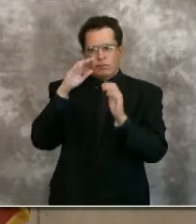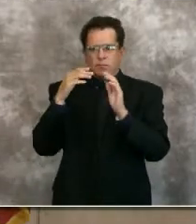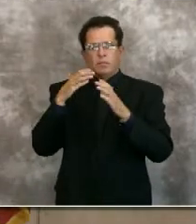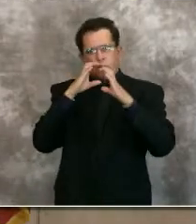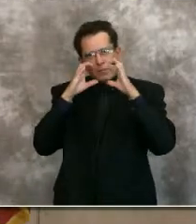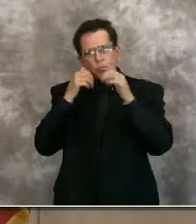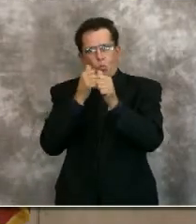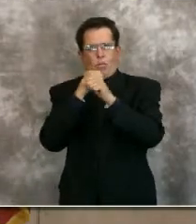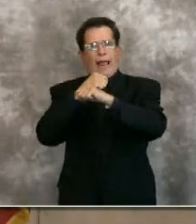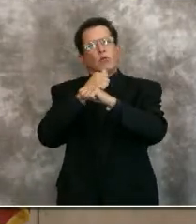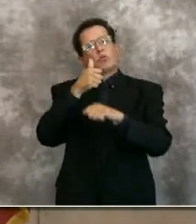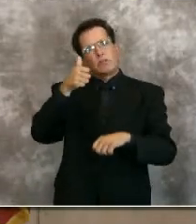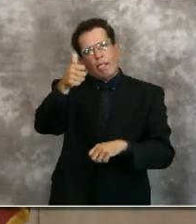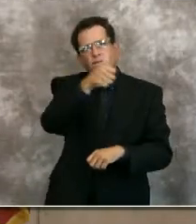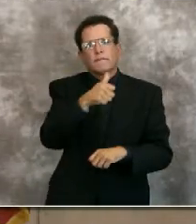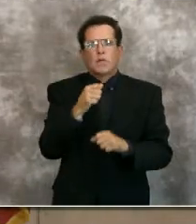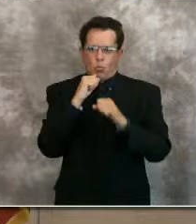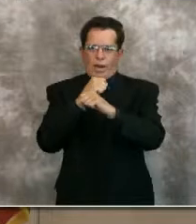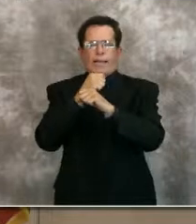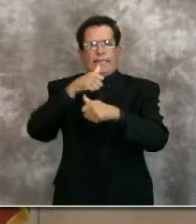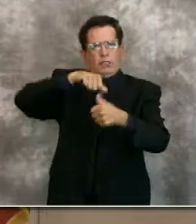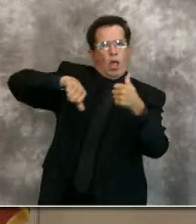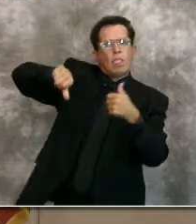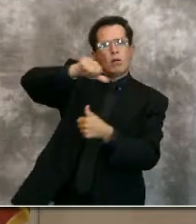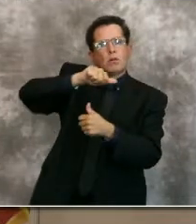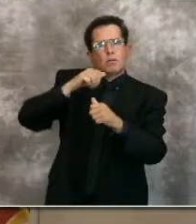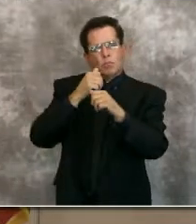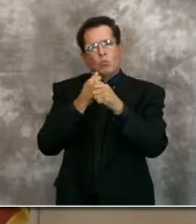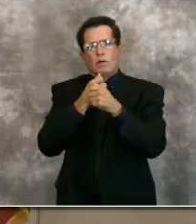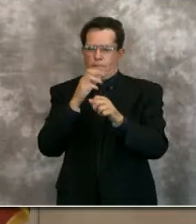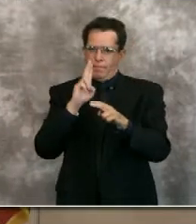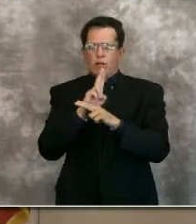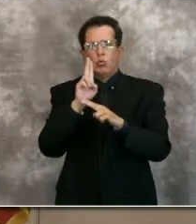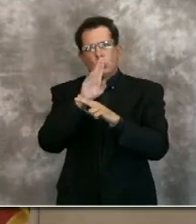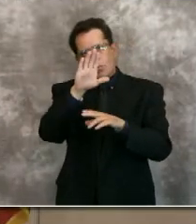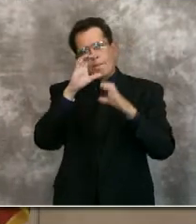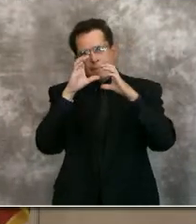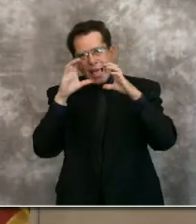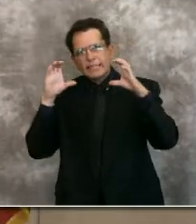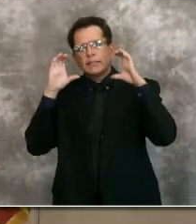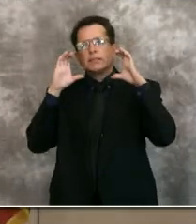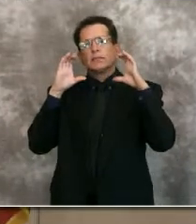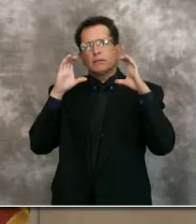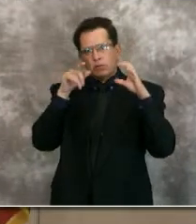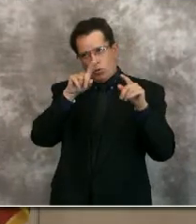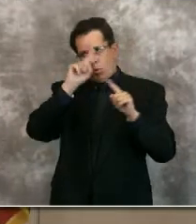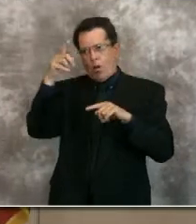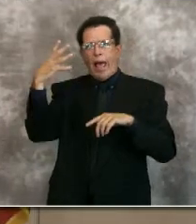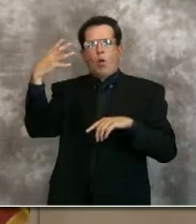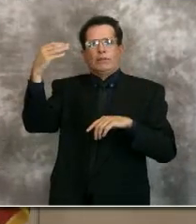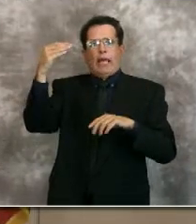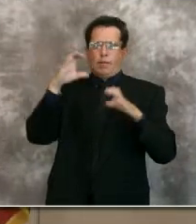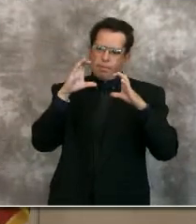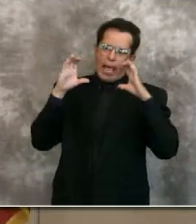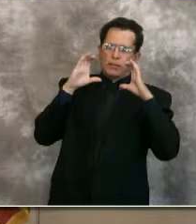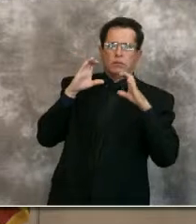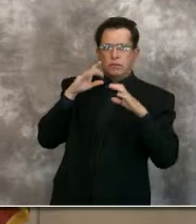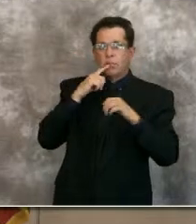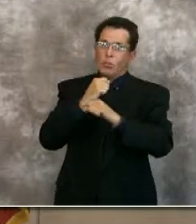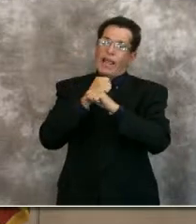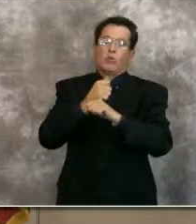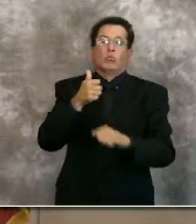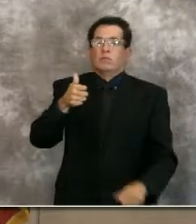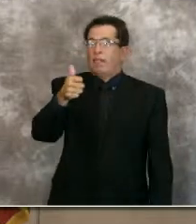yourself and others. And again, we ask you to please wear those masks anytime you go outside. Please